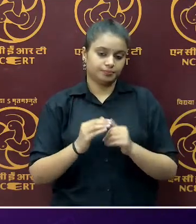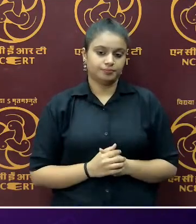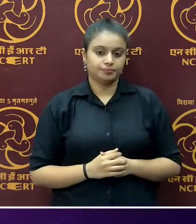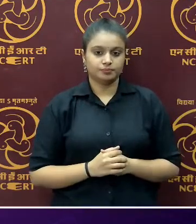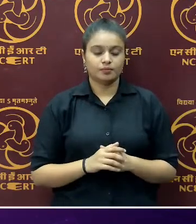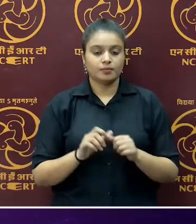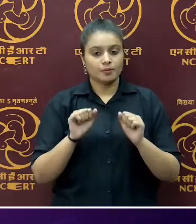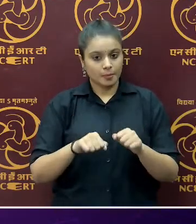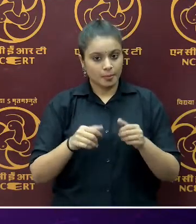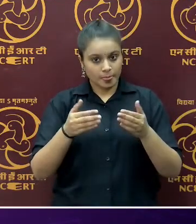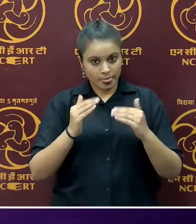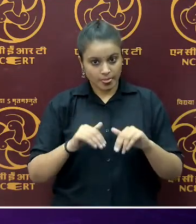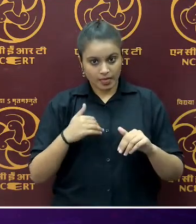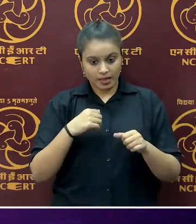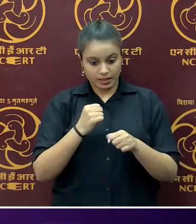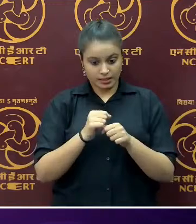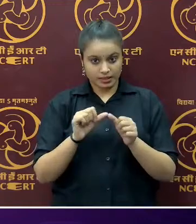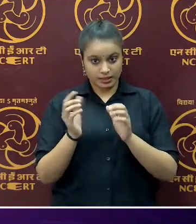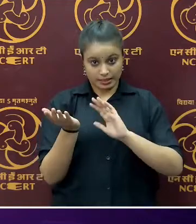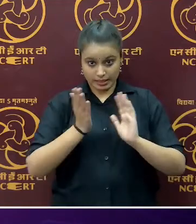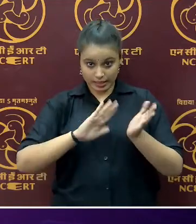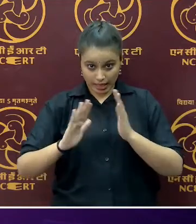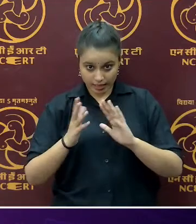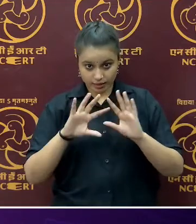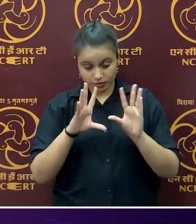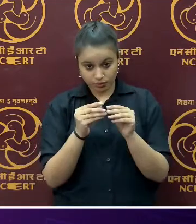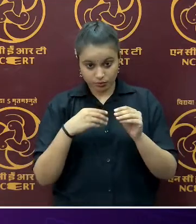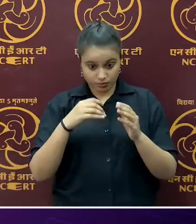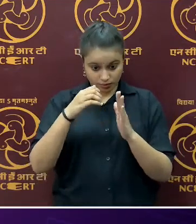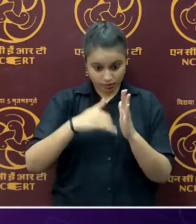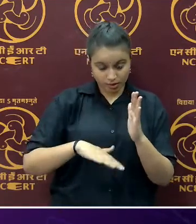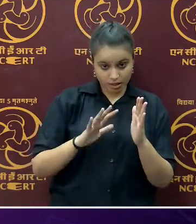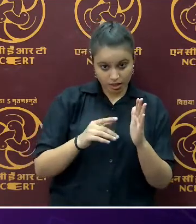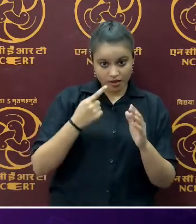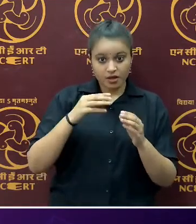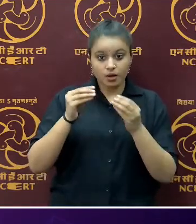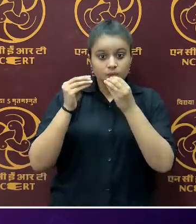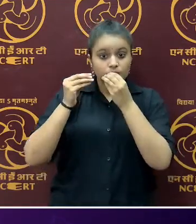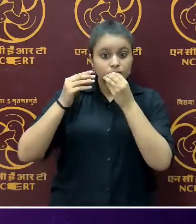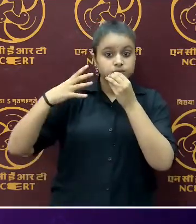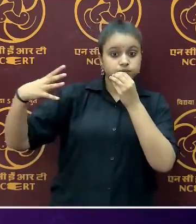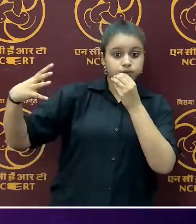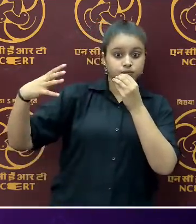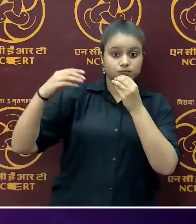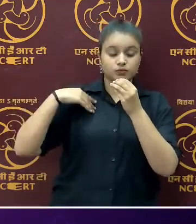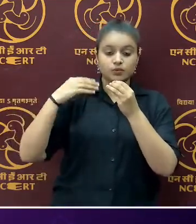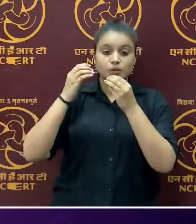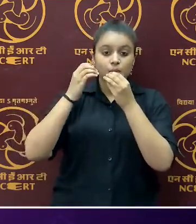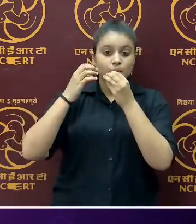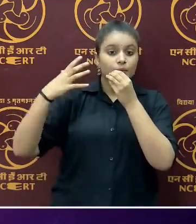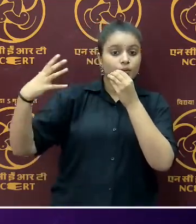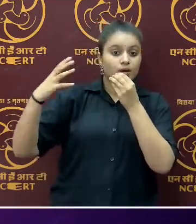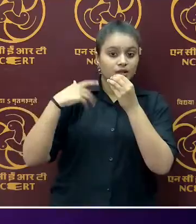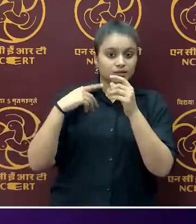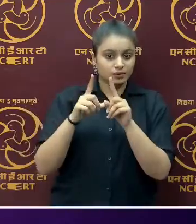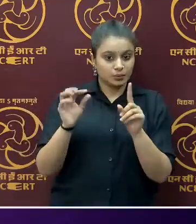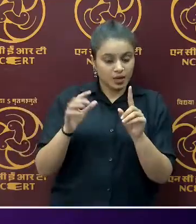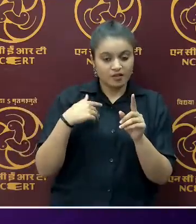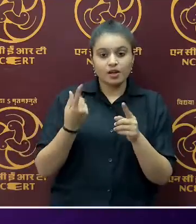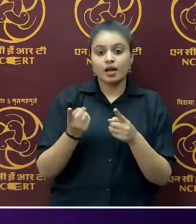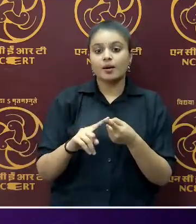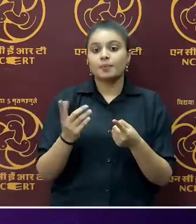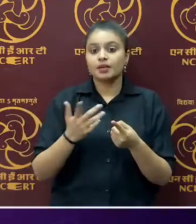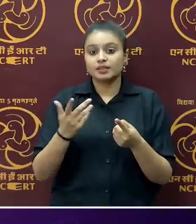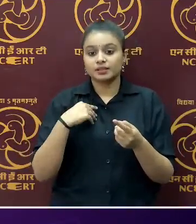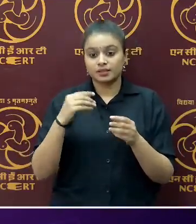Yes. And the gases, they exert pressure. We can see the balloons when we blow them out. Right? So what happens?